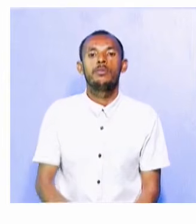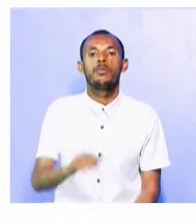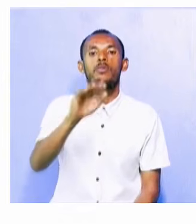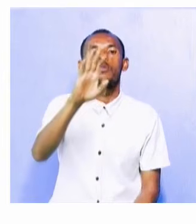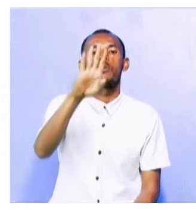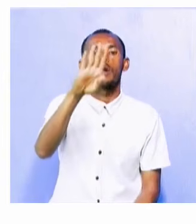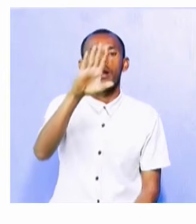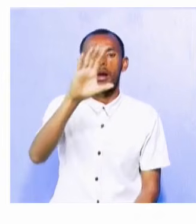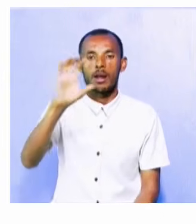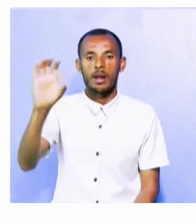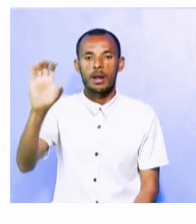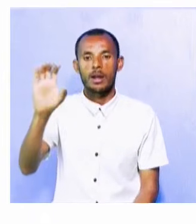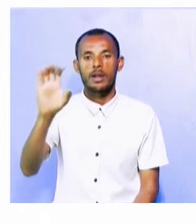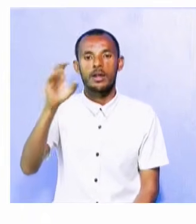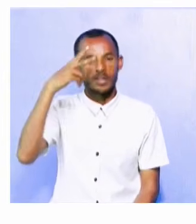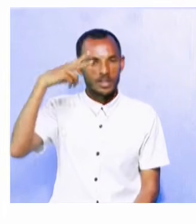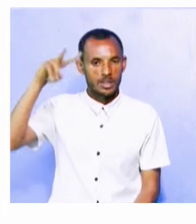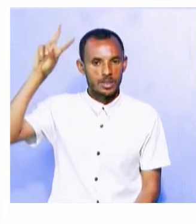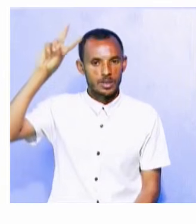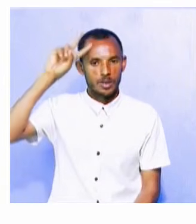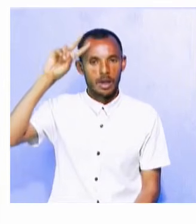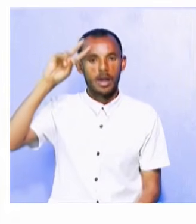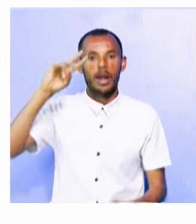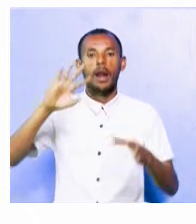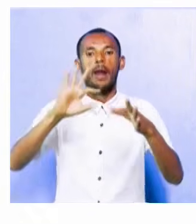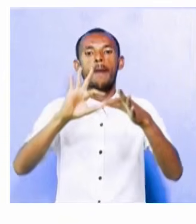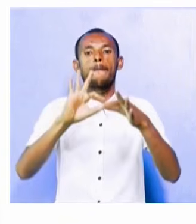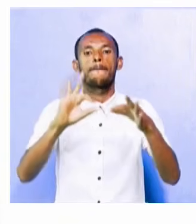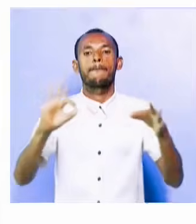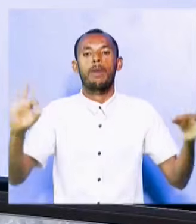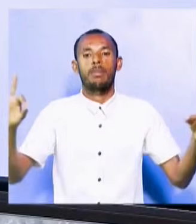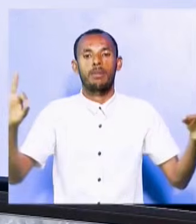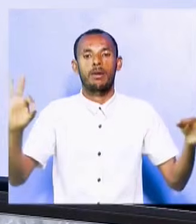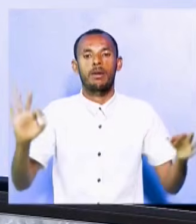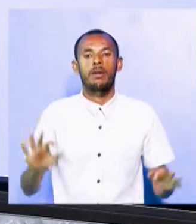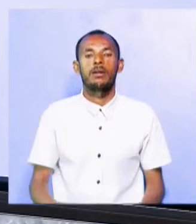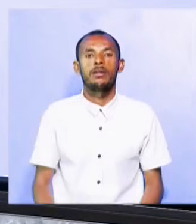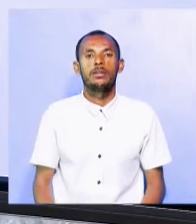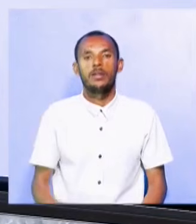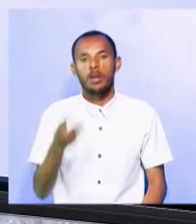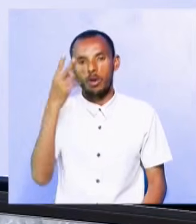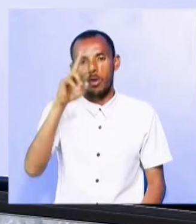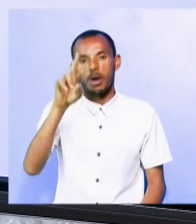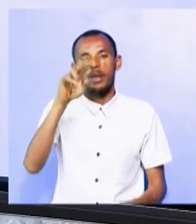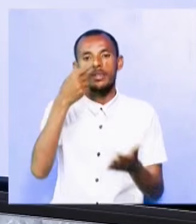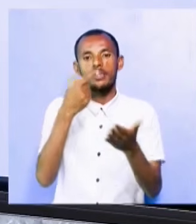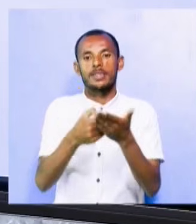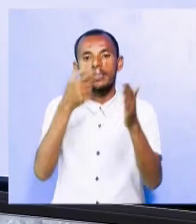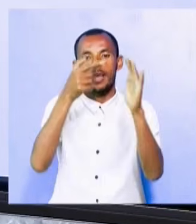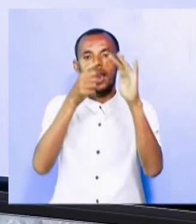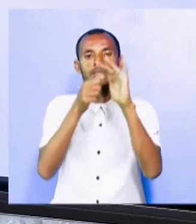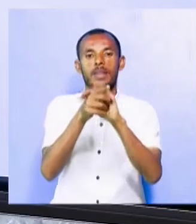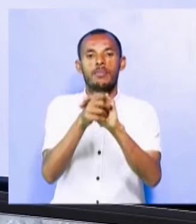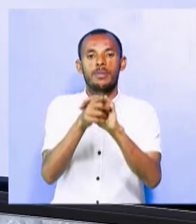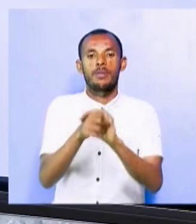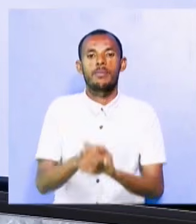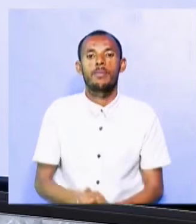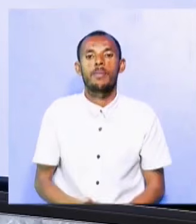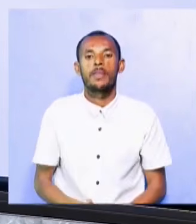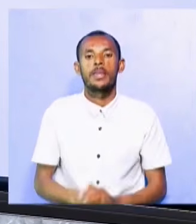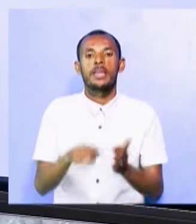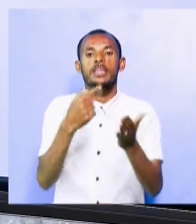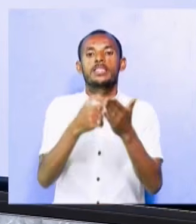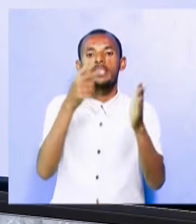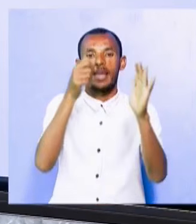400 square meter. Okay, look at this example. In